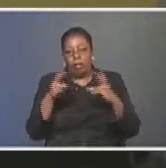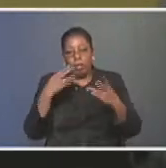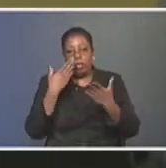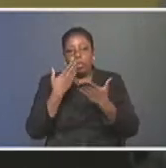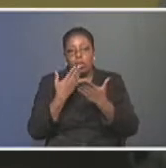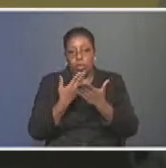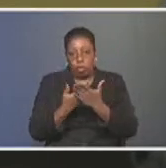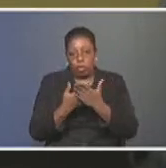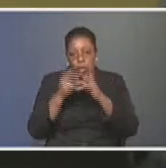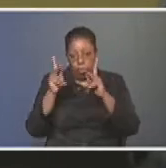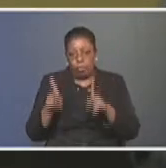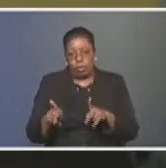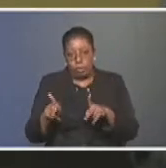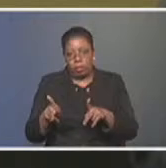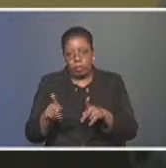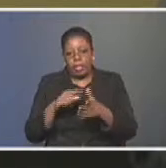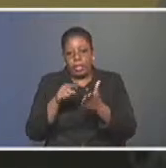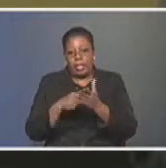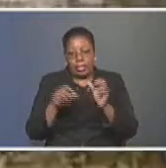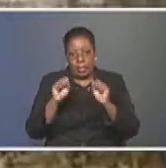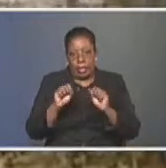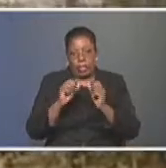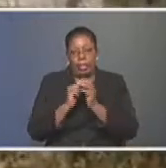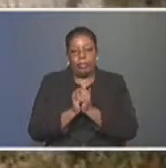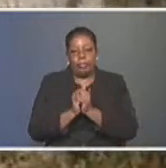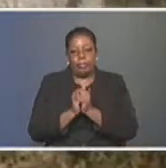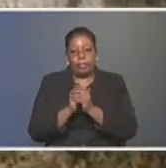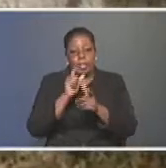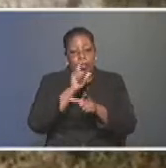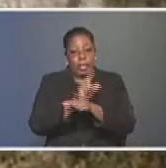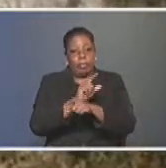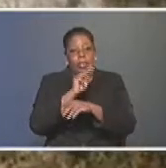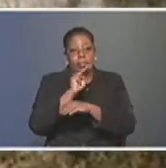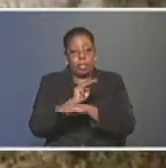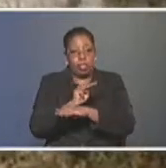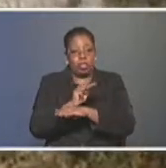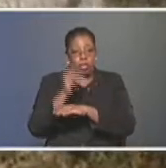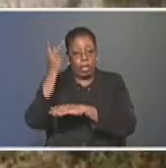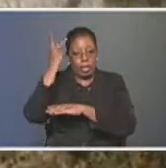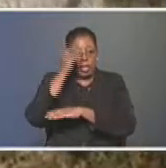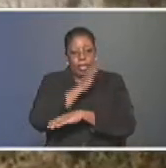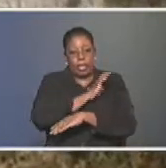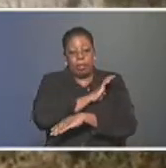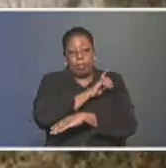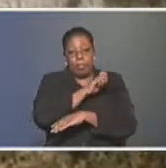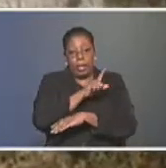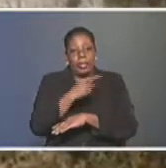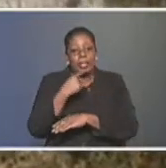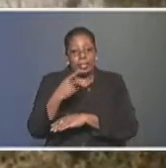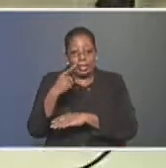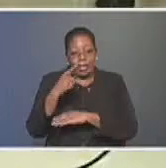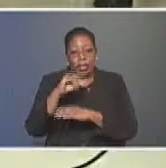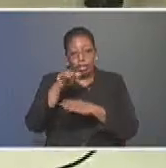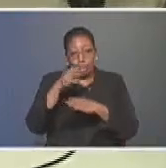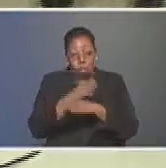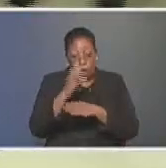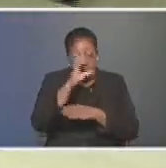excellent candidates this Saturday. Labor Minister, the Honorable Keith Bell, urges job seekers to